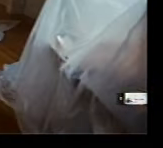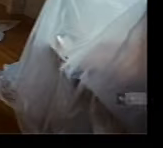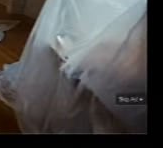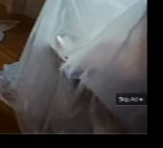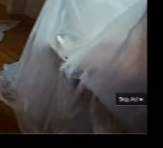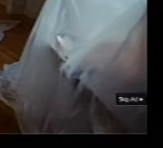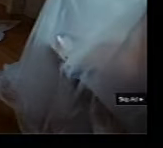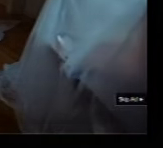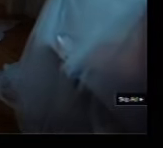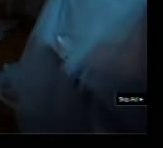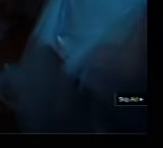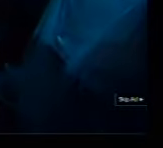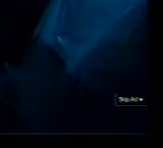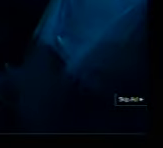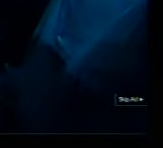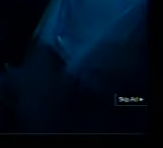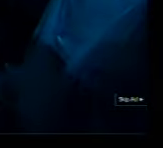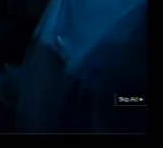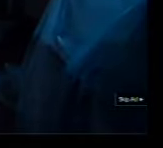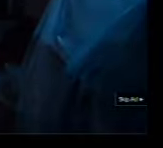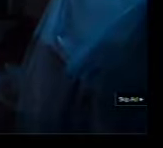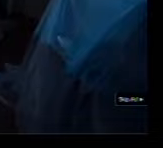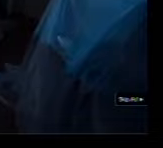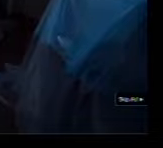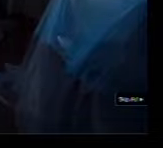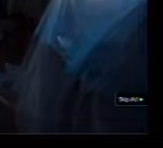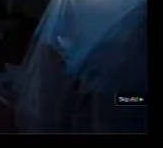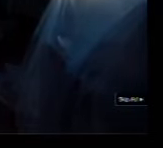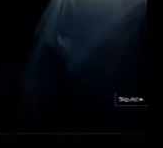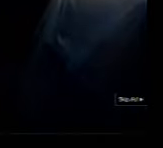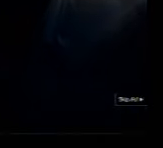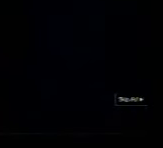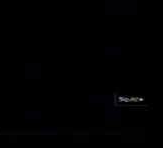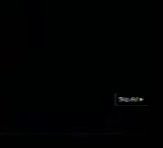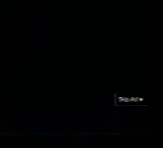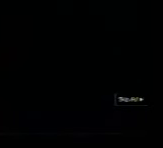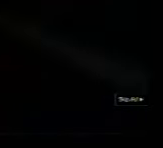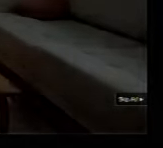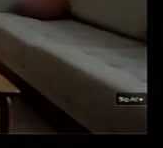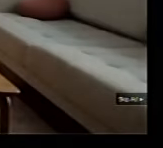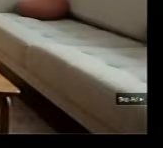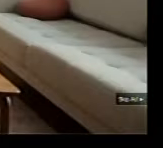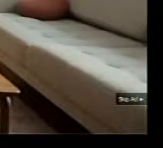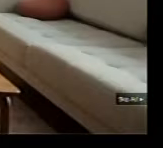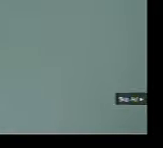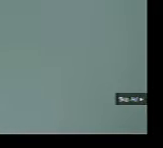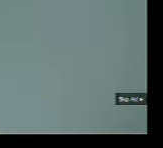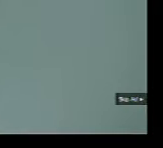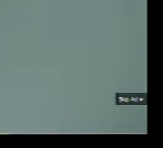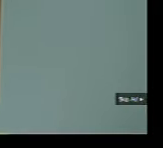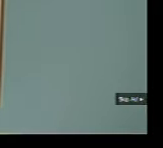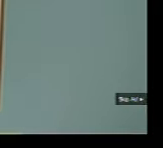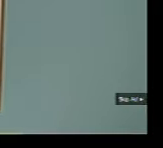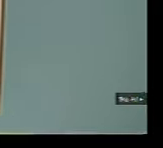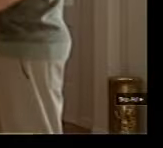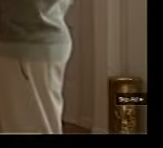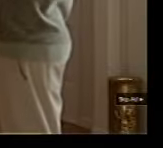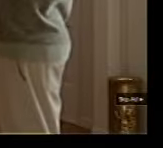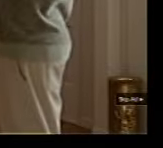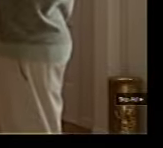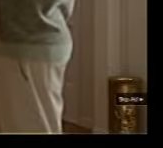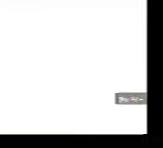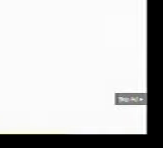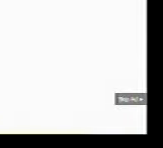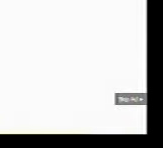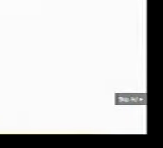The American Cancer Society's Hope Lodge communities offer a free home away from home, closer to cancer care. People are meant to be